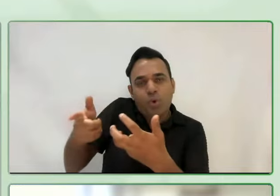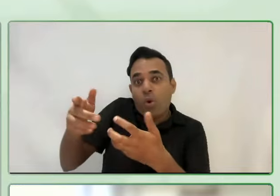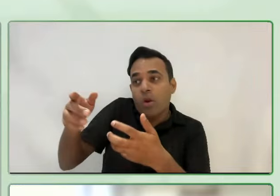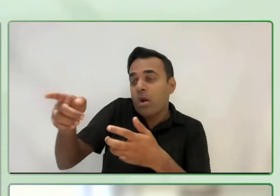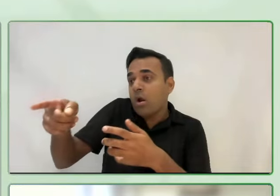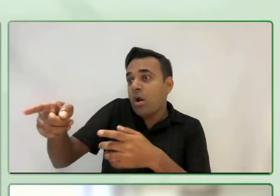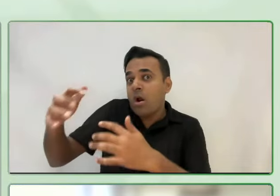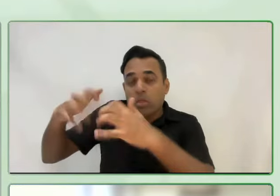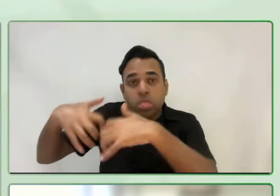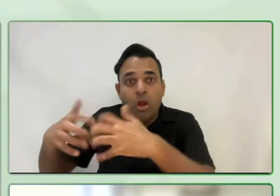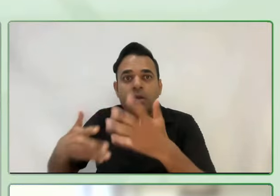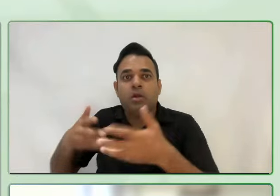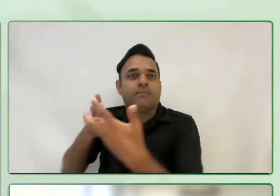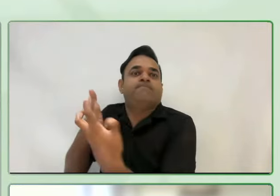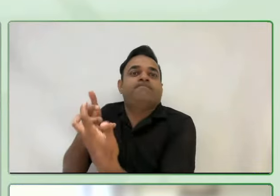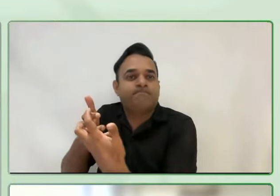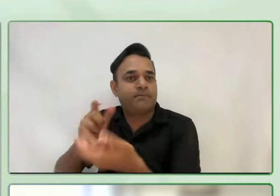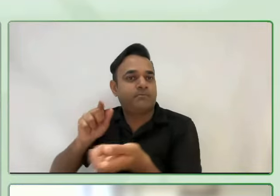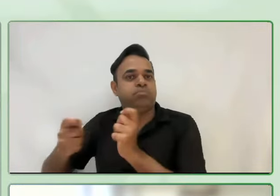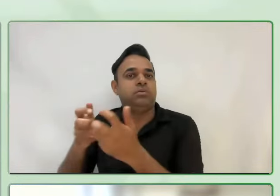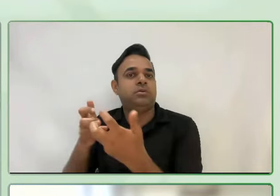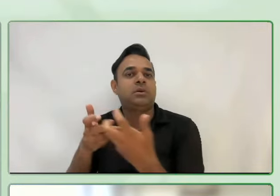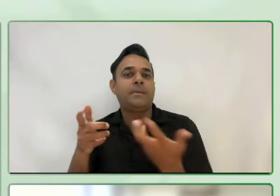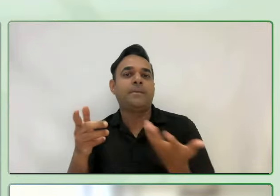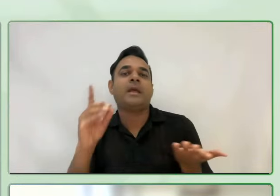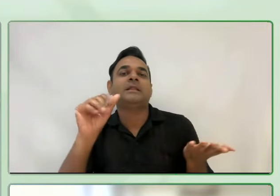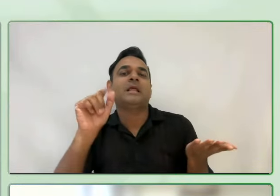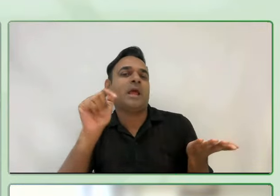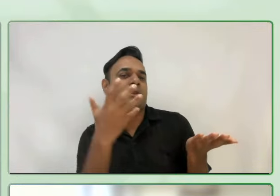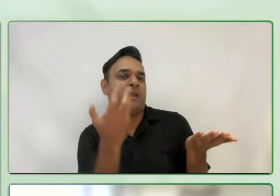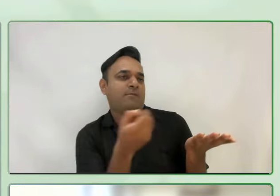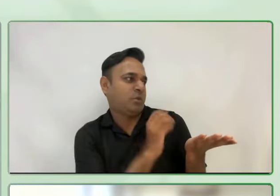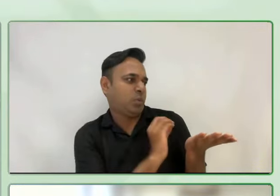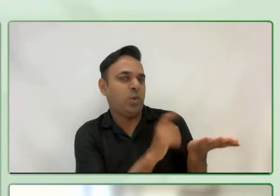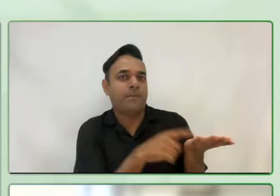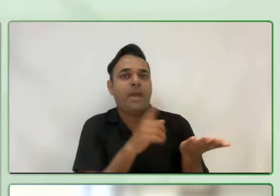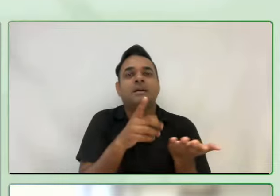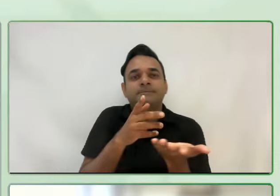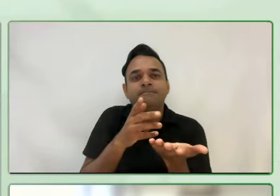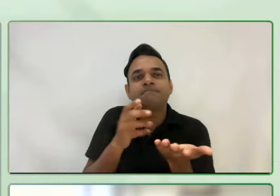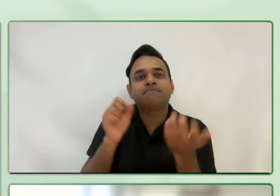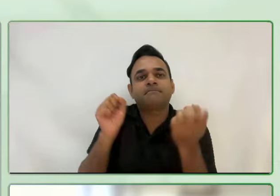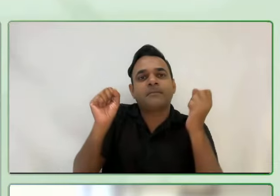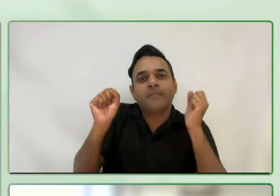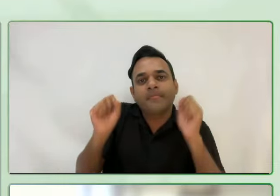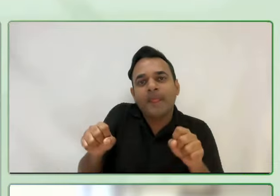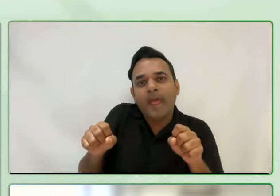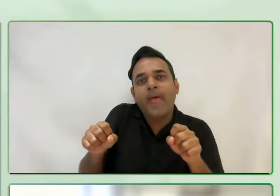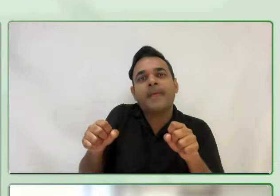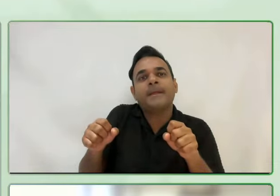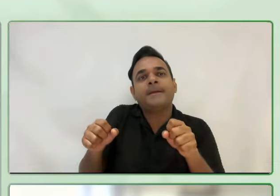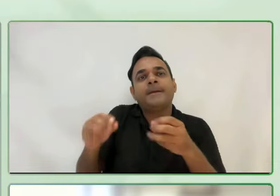back to you, to Jean. Jean,